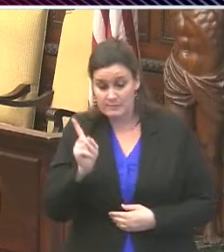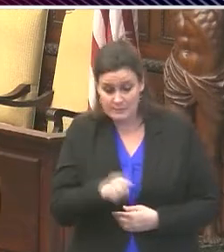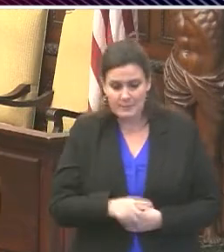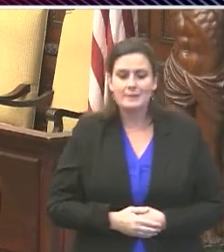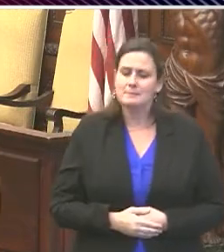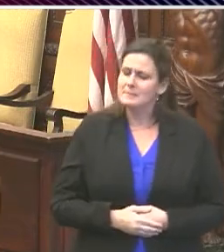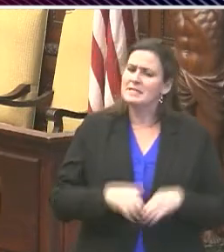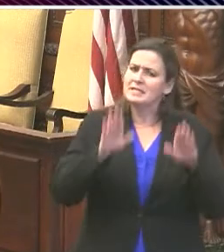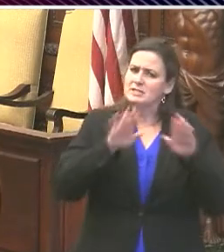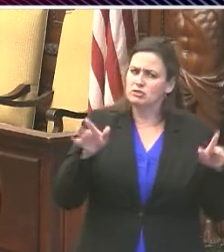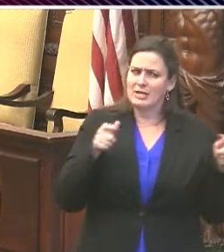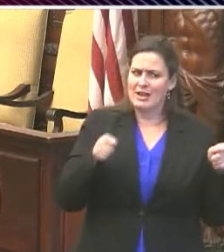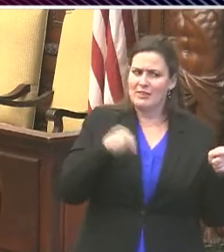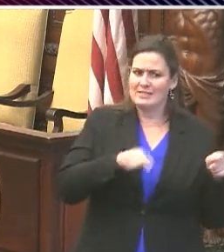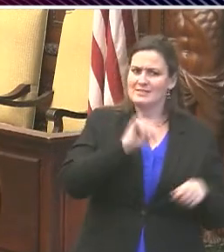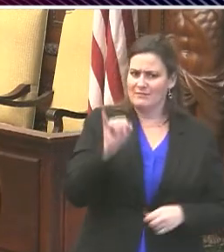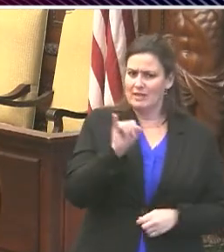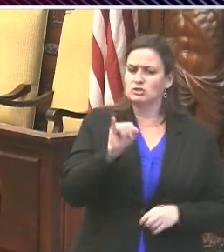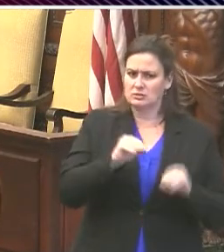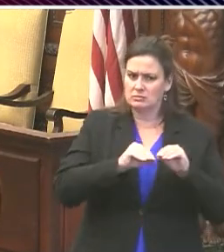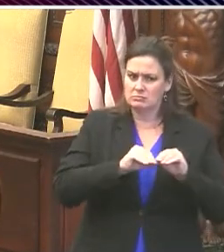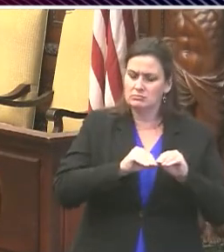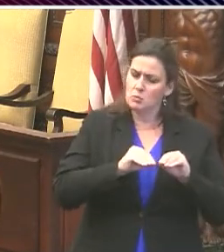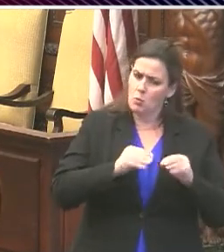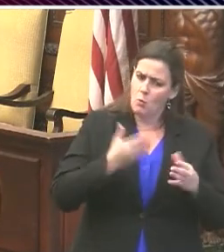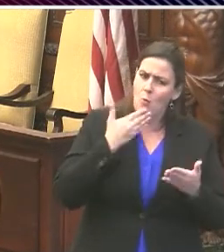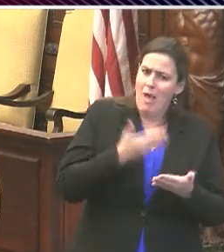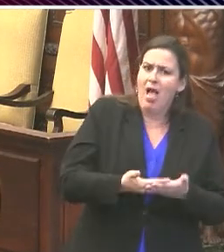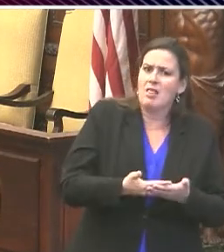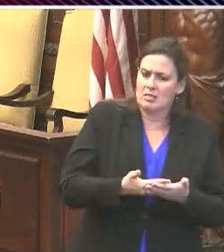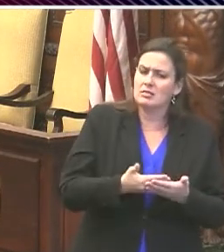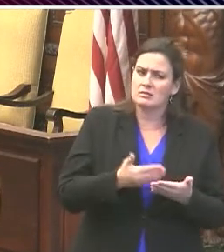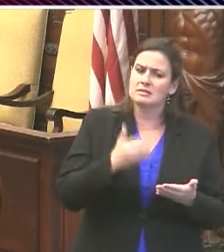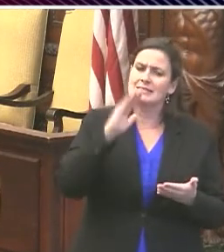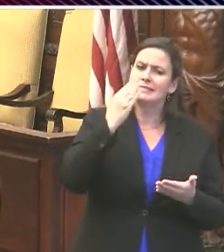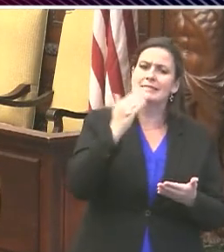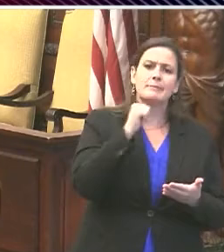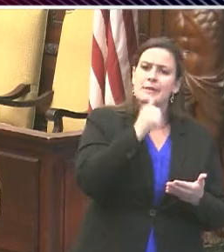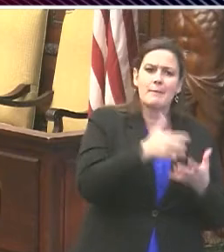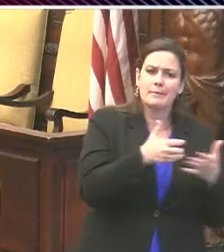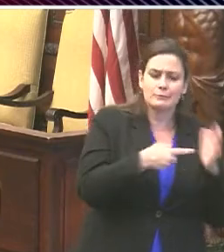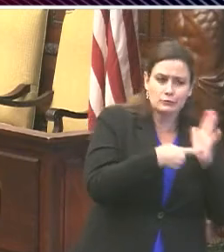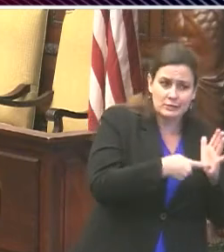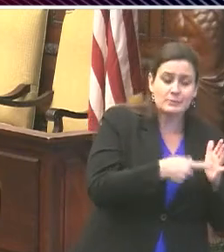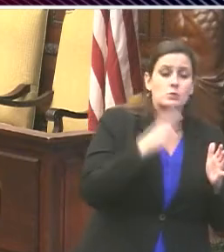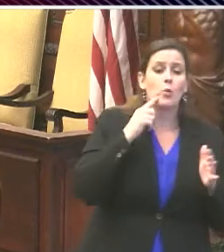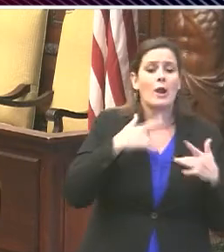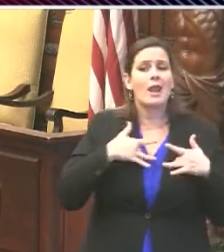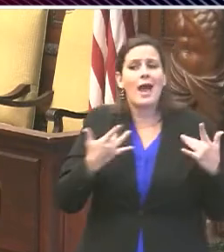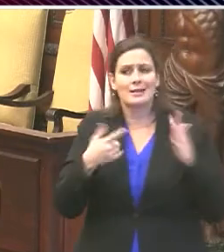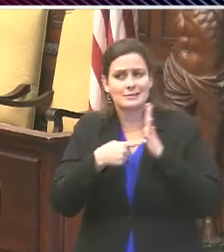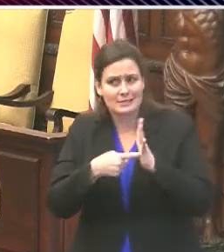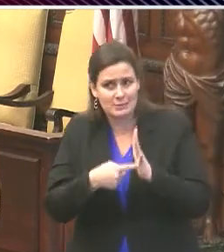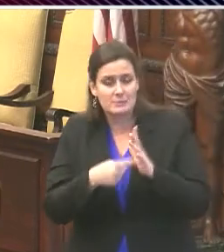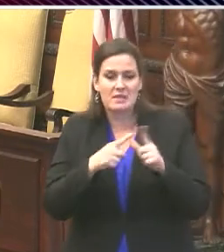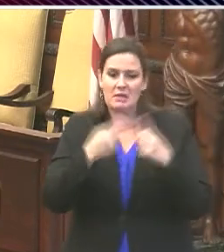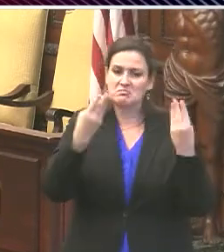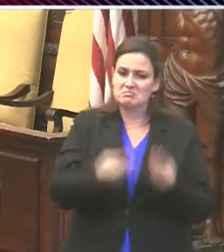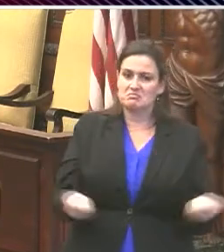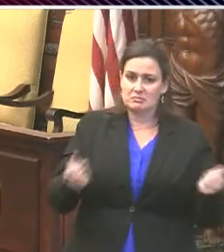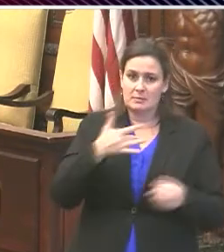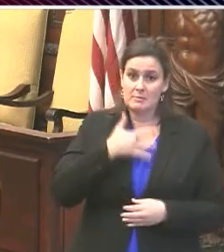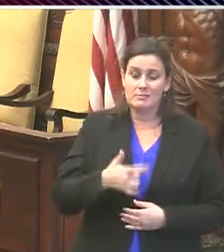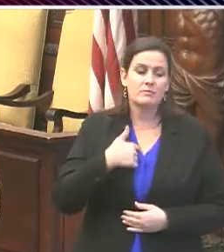very well. They often have no symptoms at all, and if they have symptoms, it typically is pretty mild and they get over it. We had very few